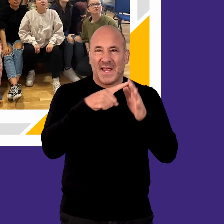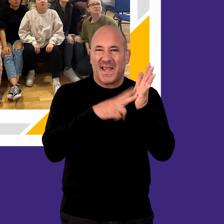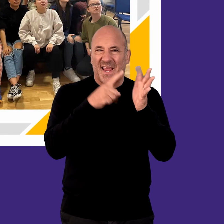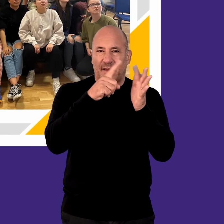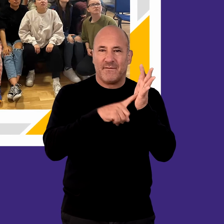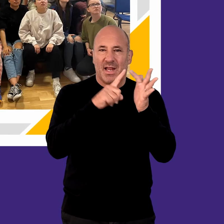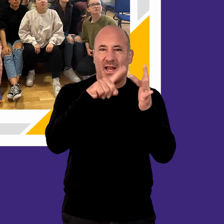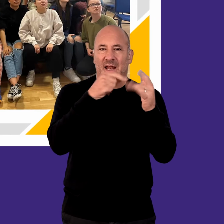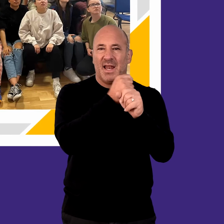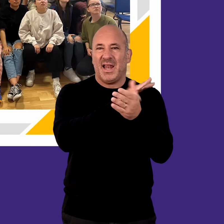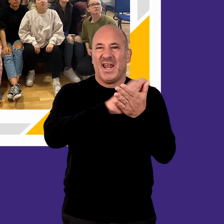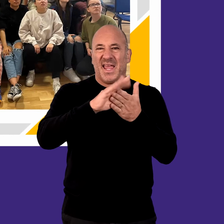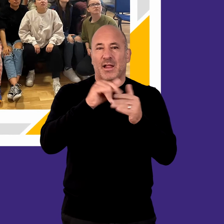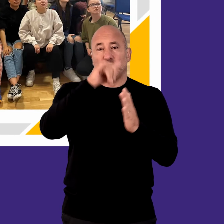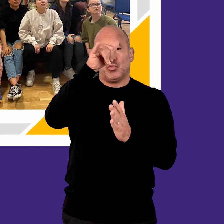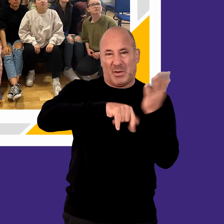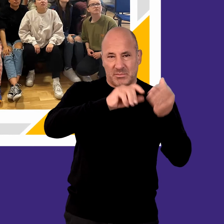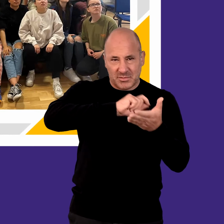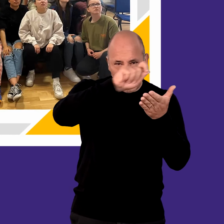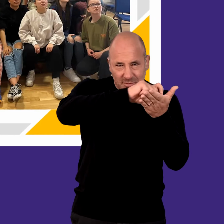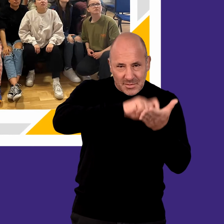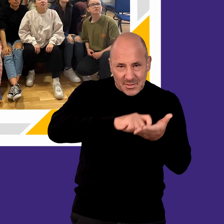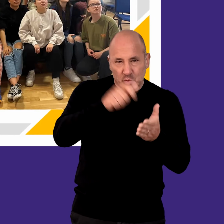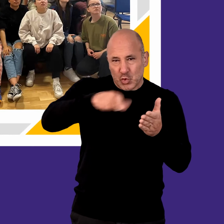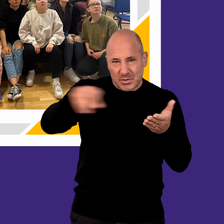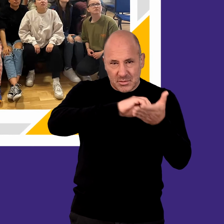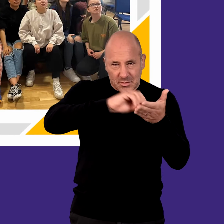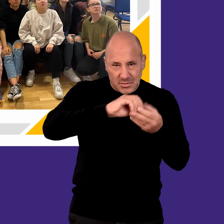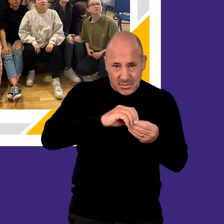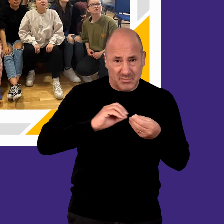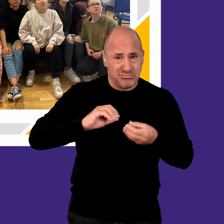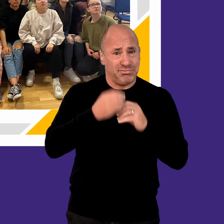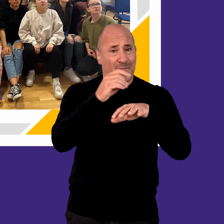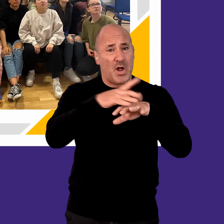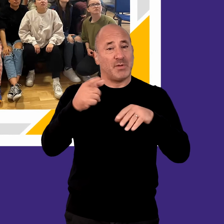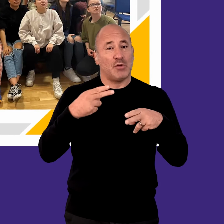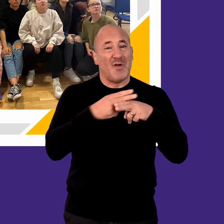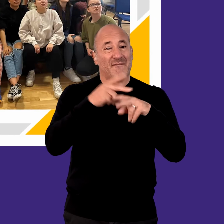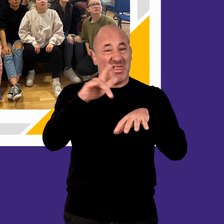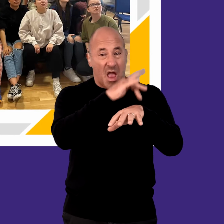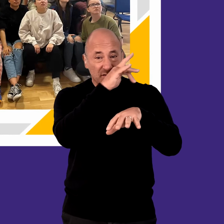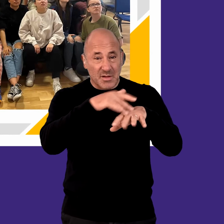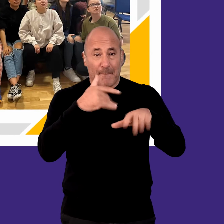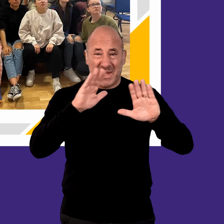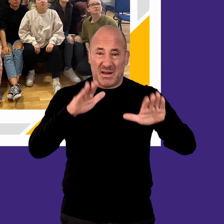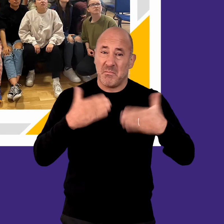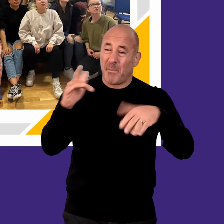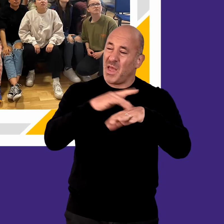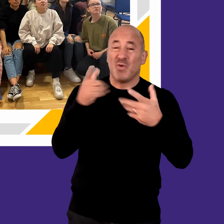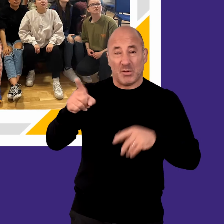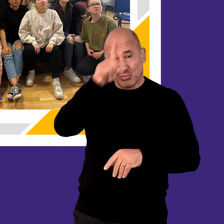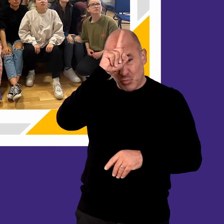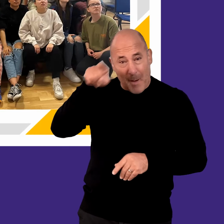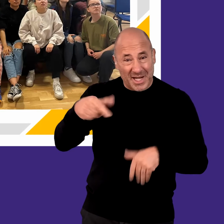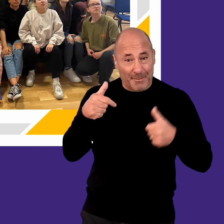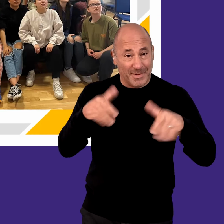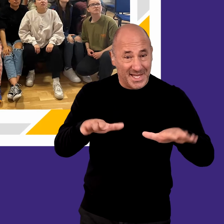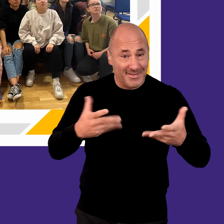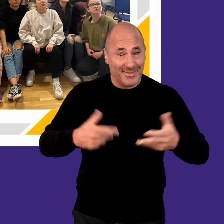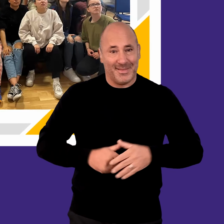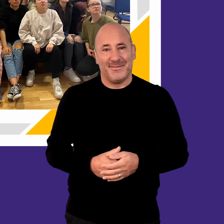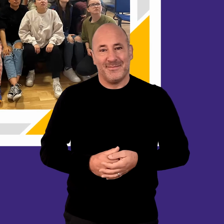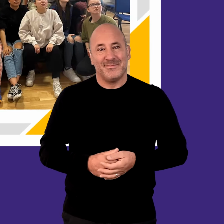Lee, and the script that she wrote in collaboration with the students has since been produced professionally by Sheffield Theatres and also presented by a